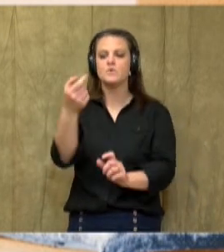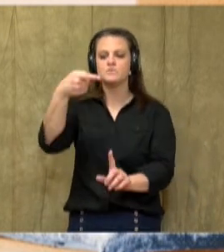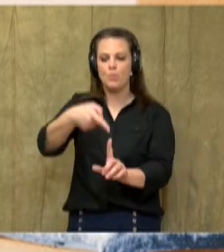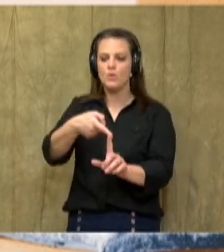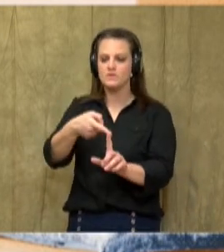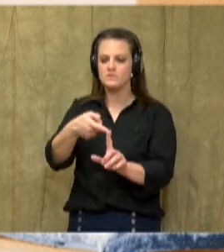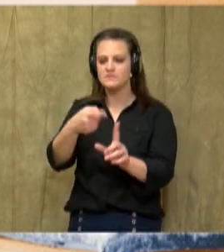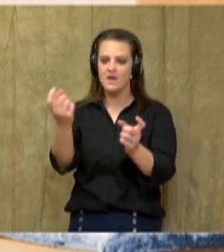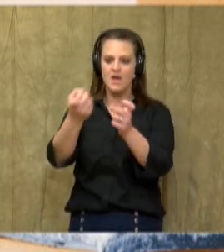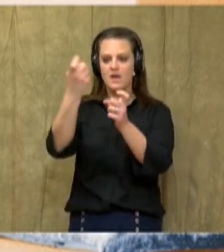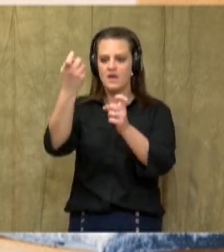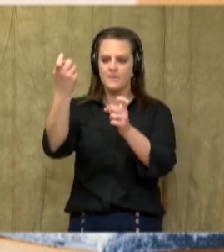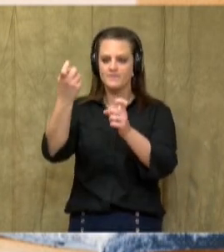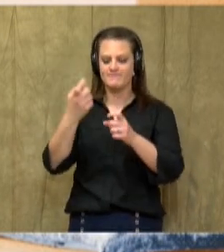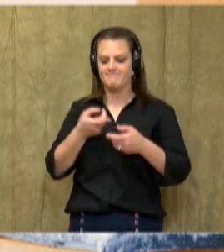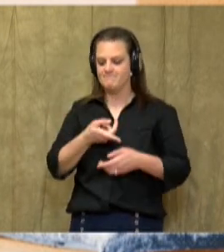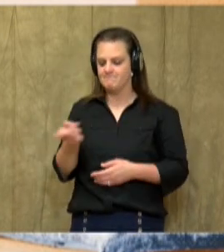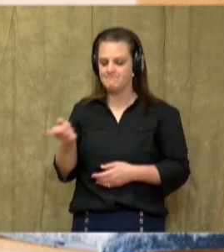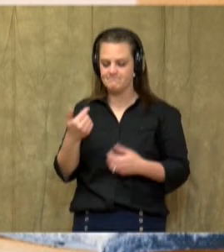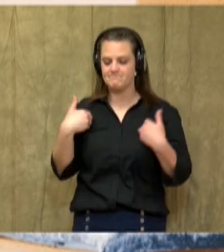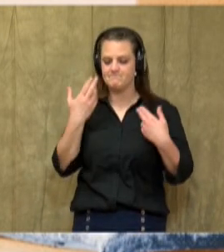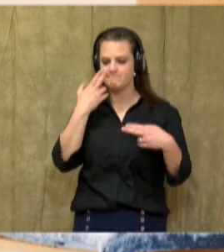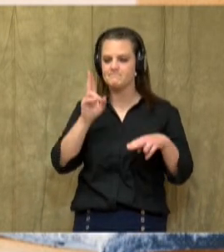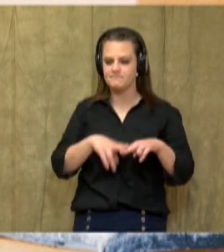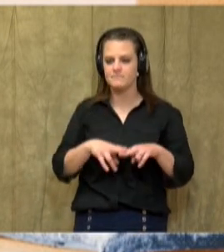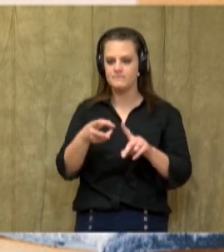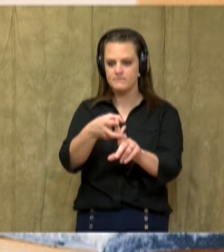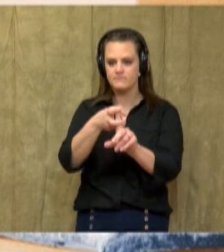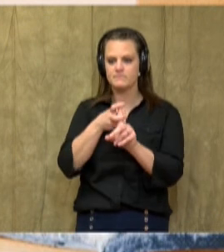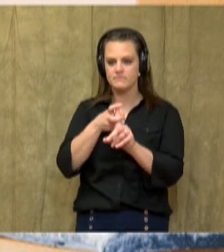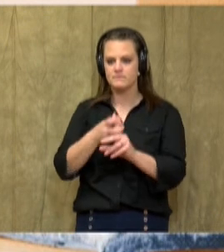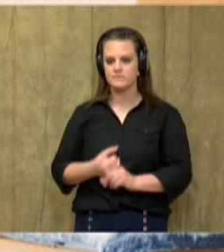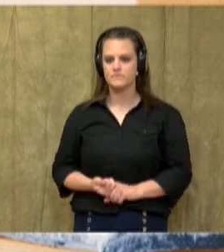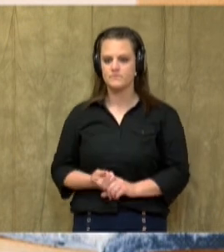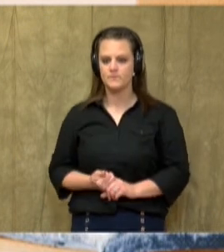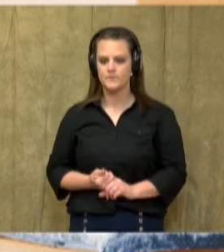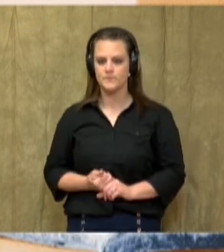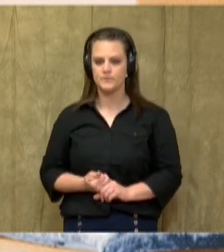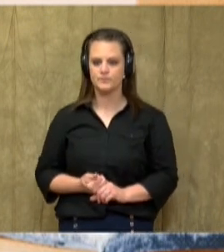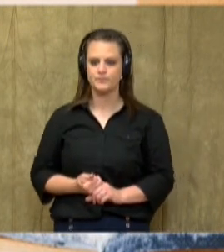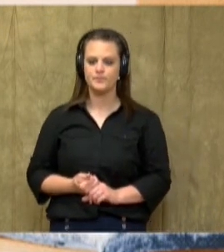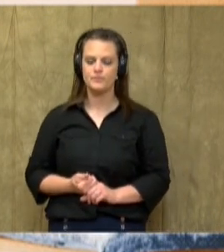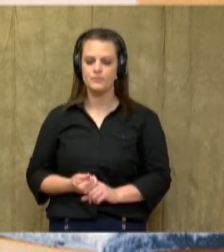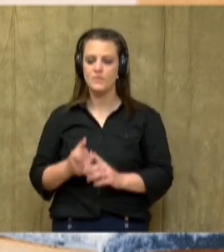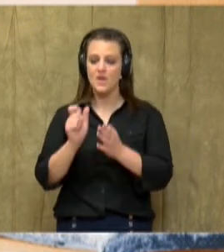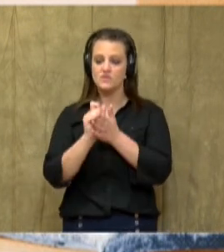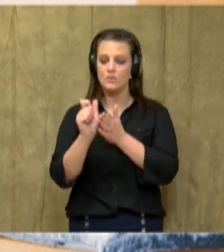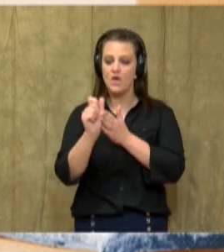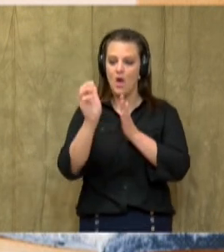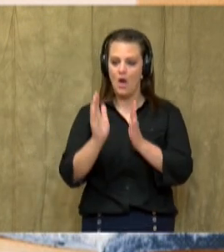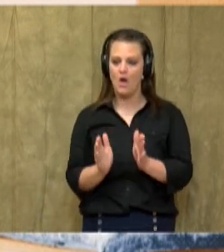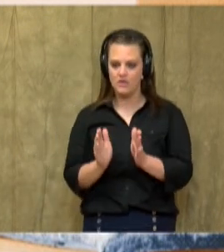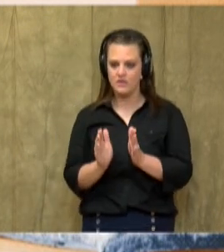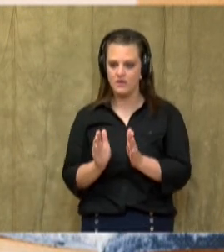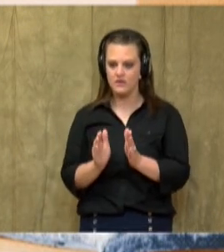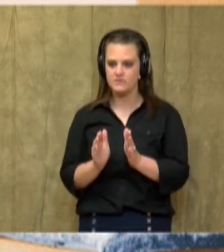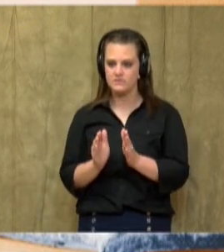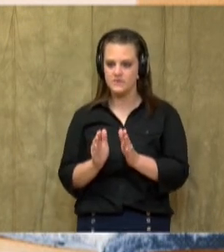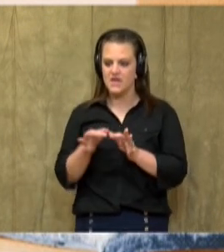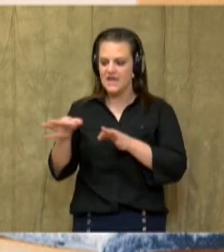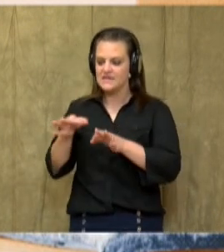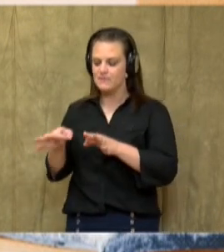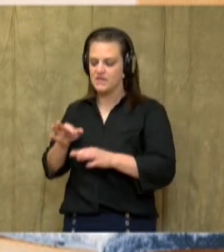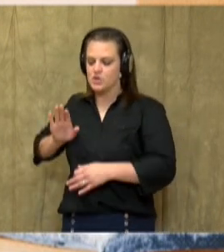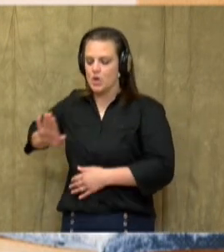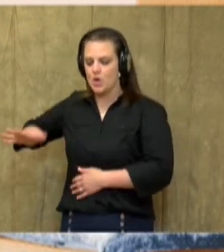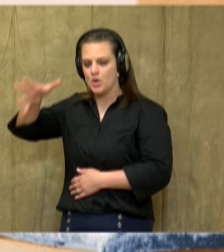fun drafting players on their teams. Okay? So, the author explains that her dad has fun